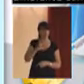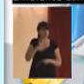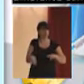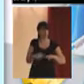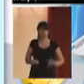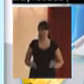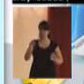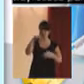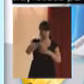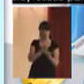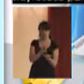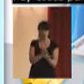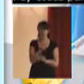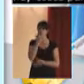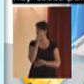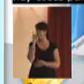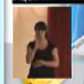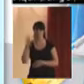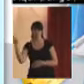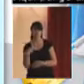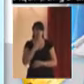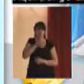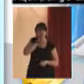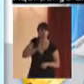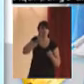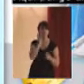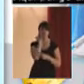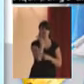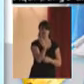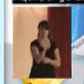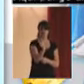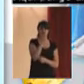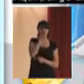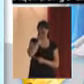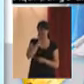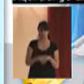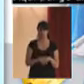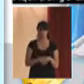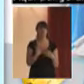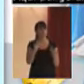also other things related specifically to these services. For instance, this is a tweet